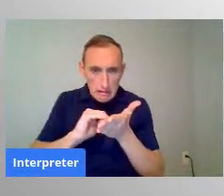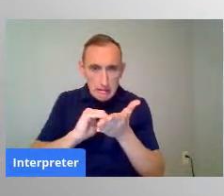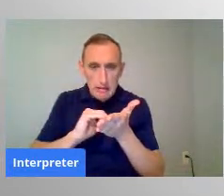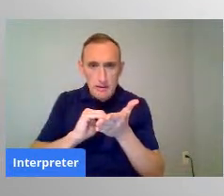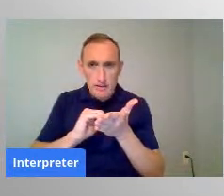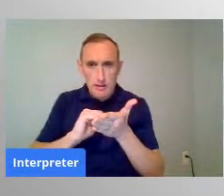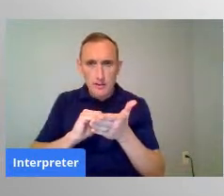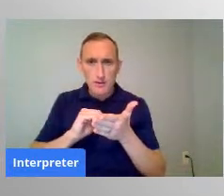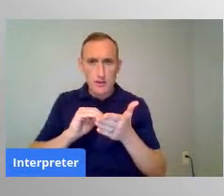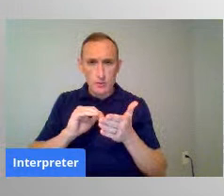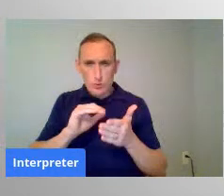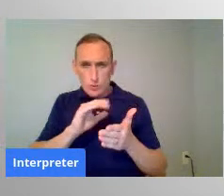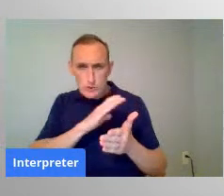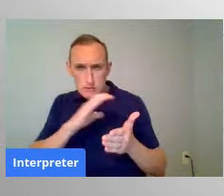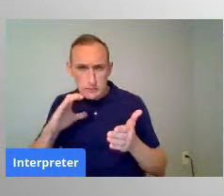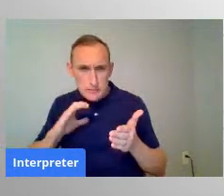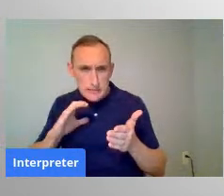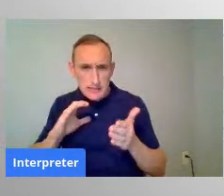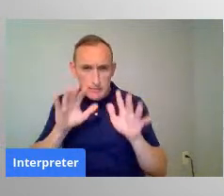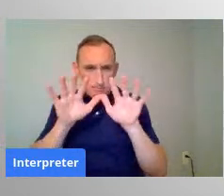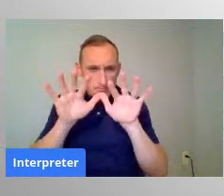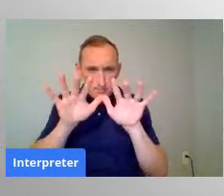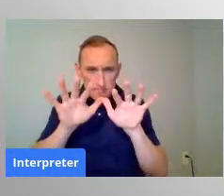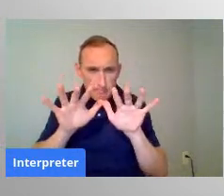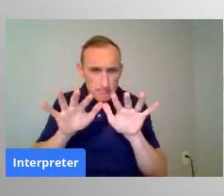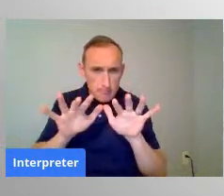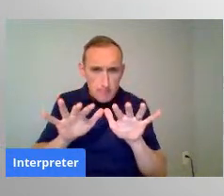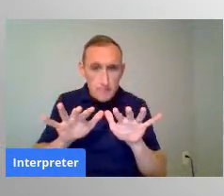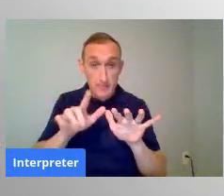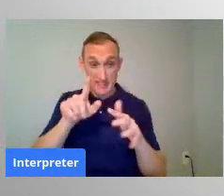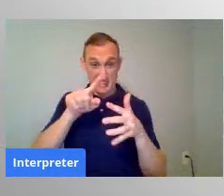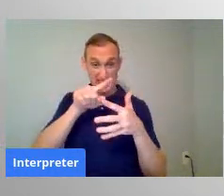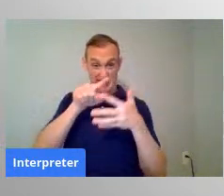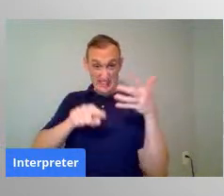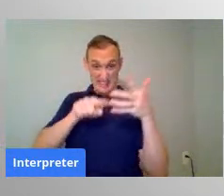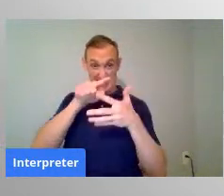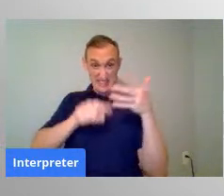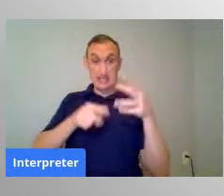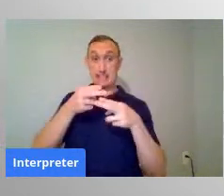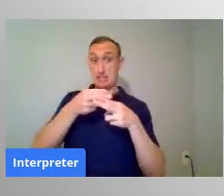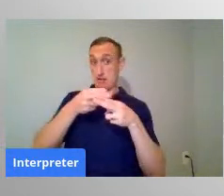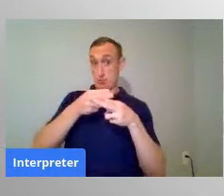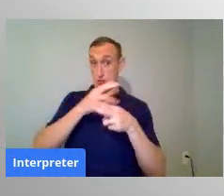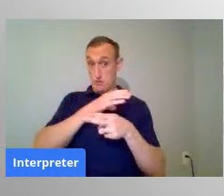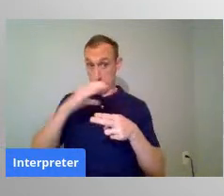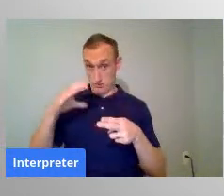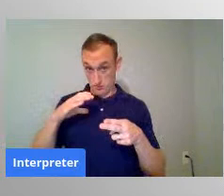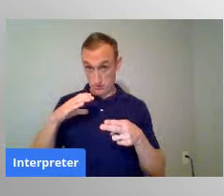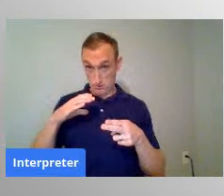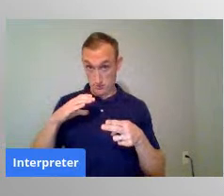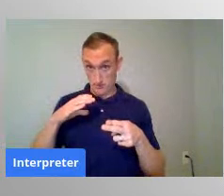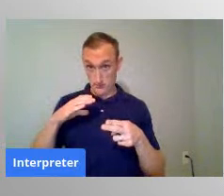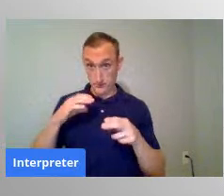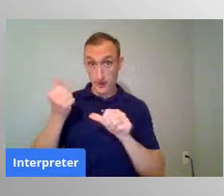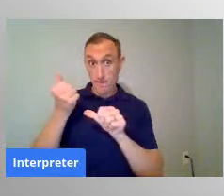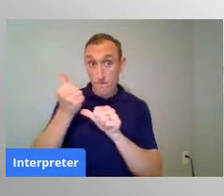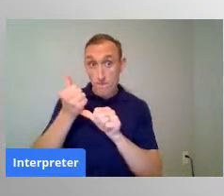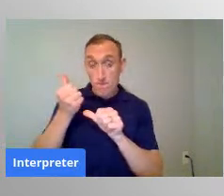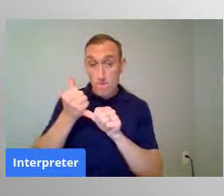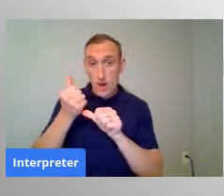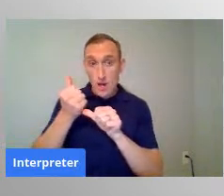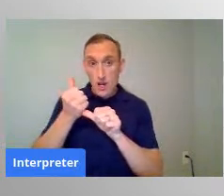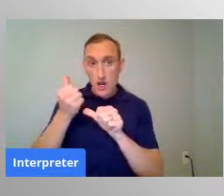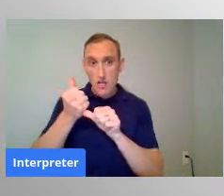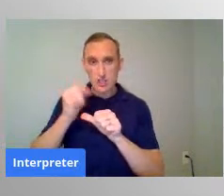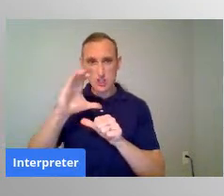are the committees. These are our temporary committees, and that our vice chairs